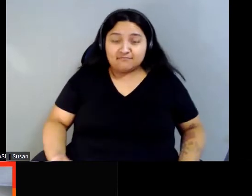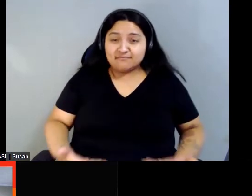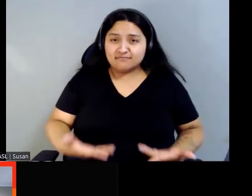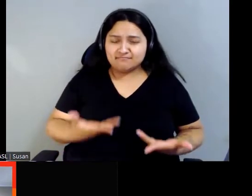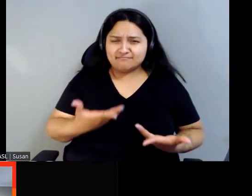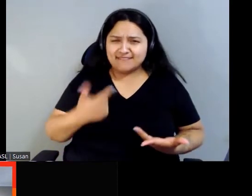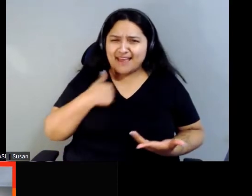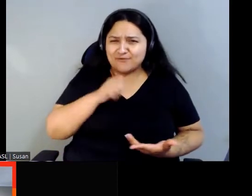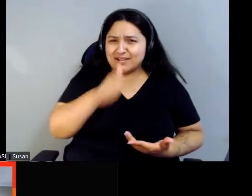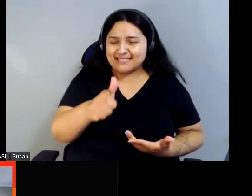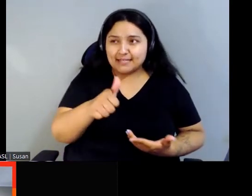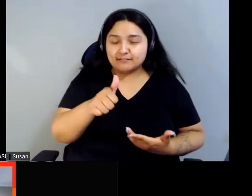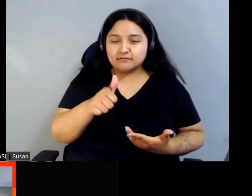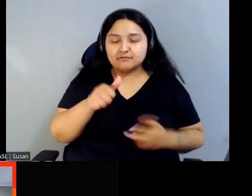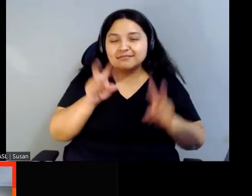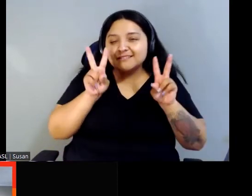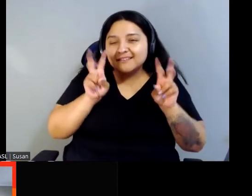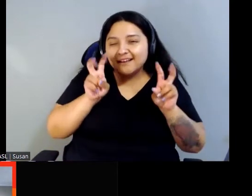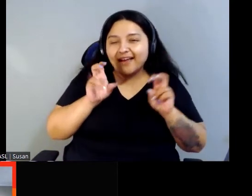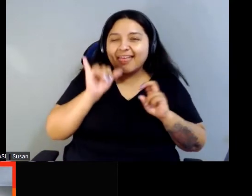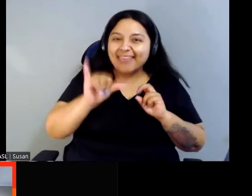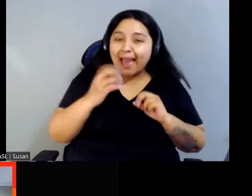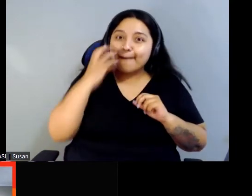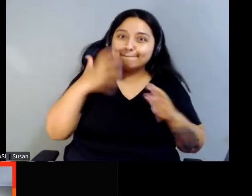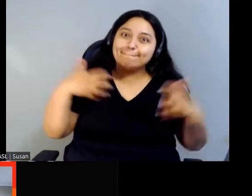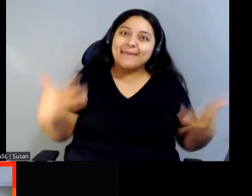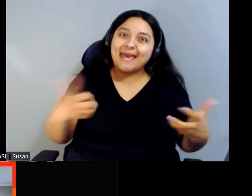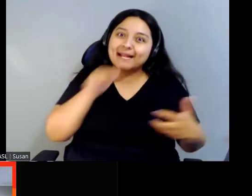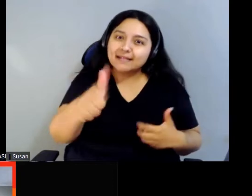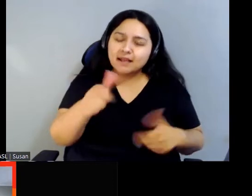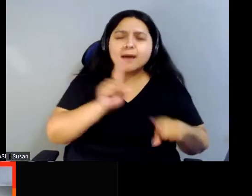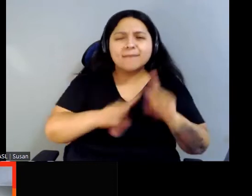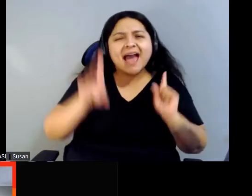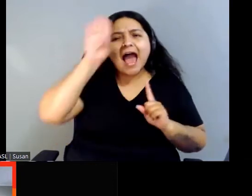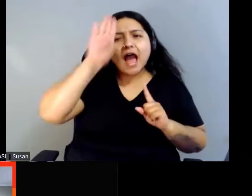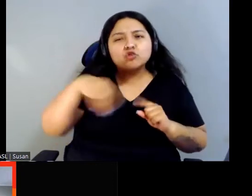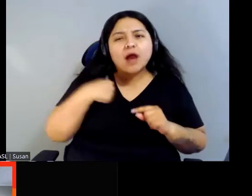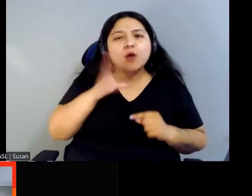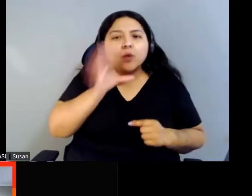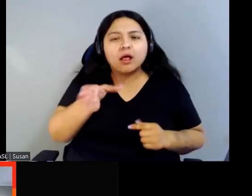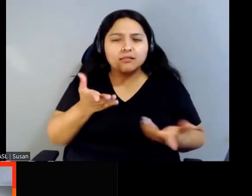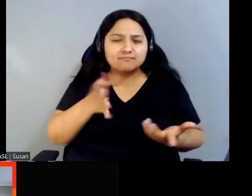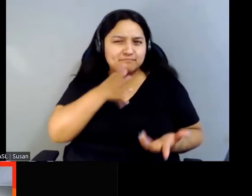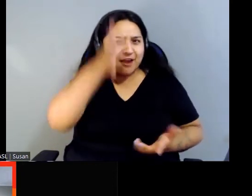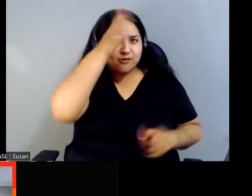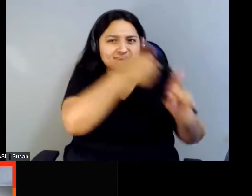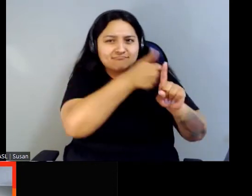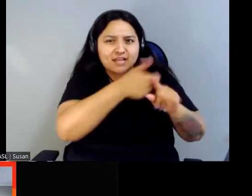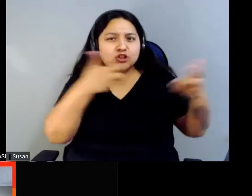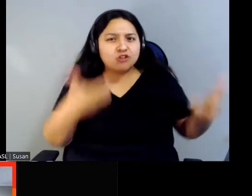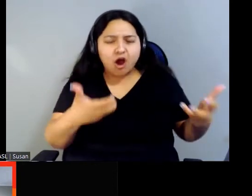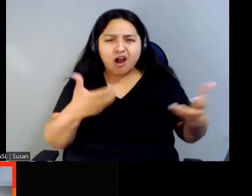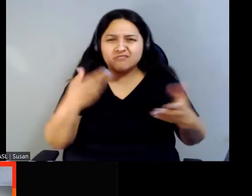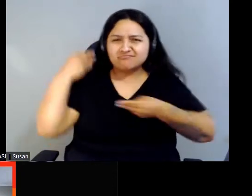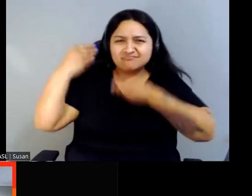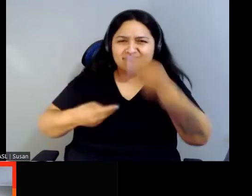even, you know, that big yet, you know? But I knew I was going to be. My parents are large people. I come from large people. I've always